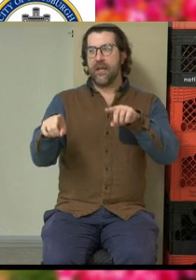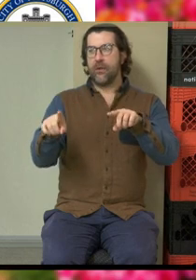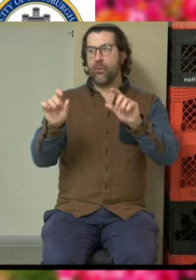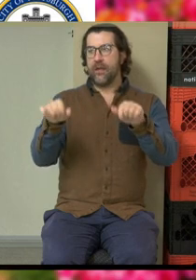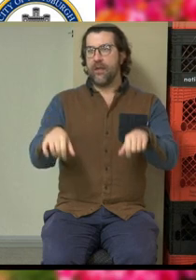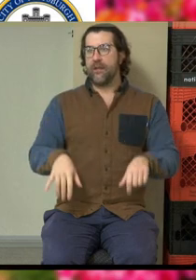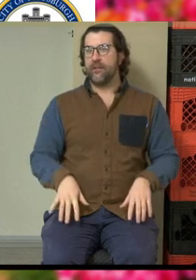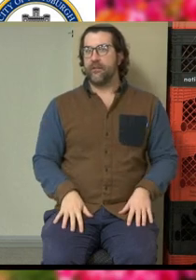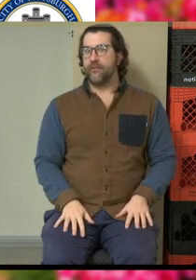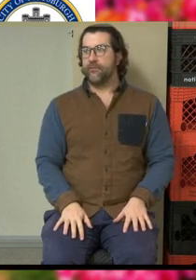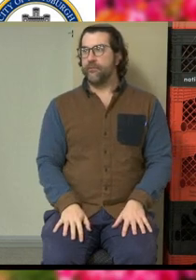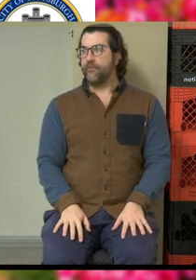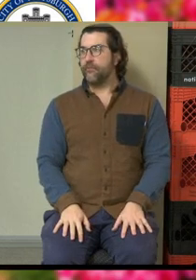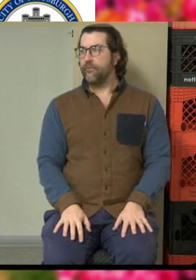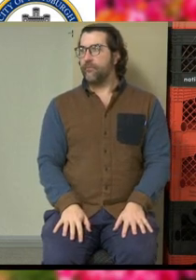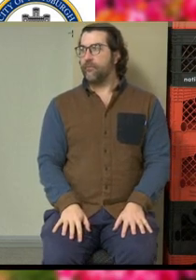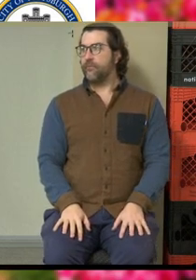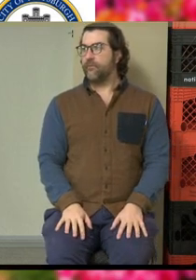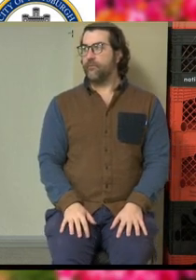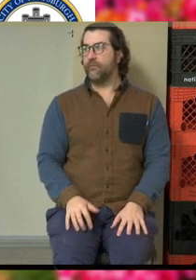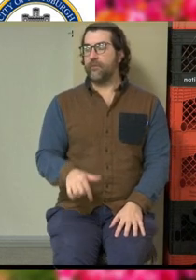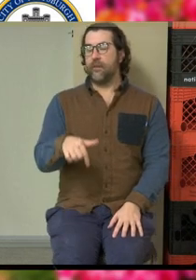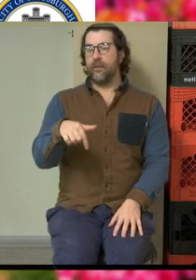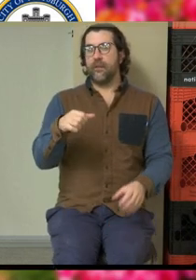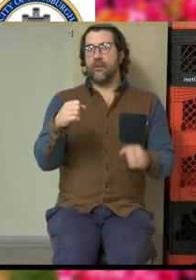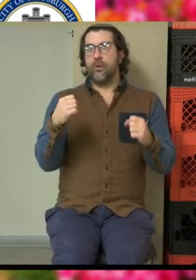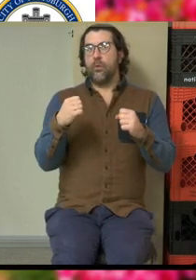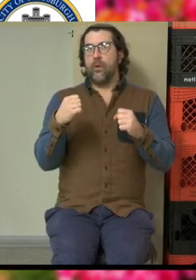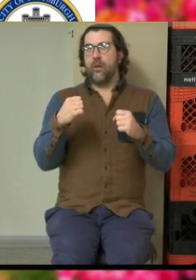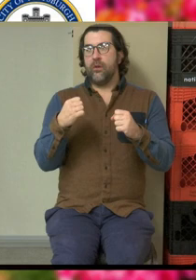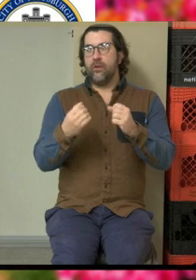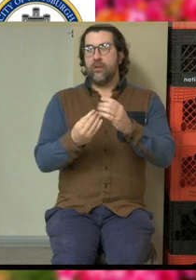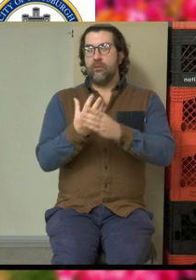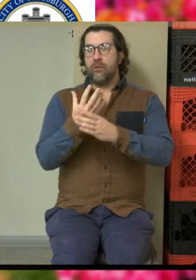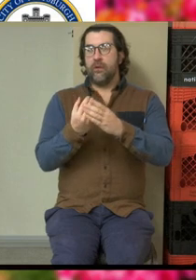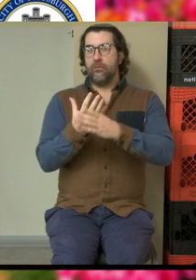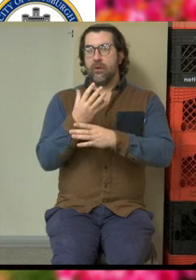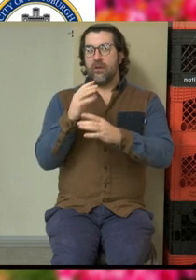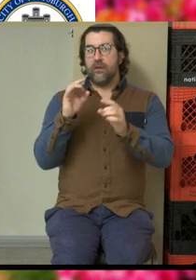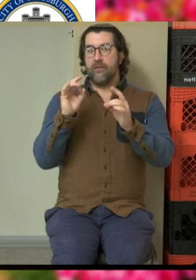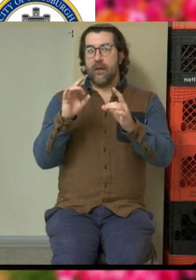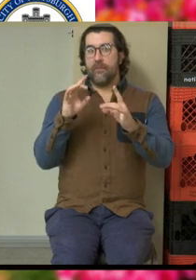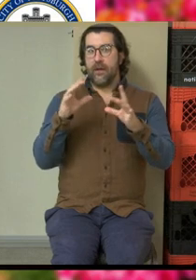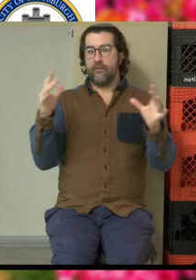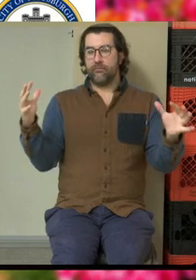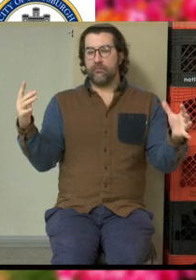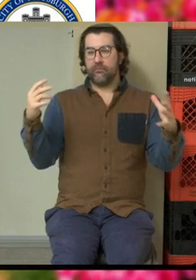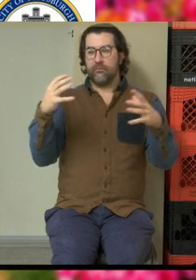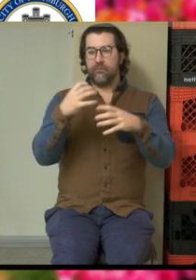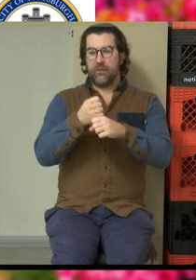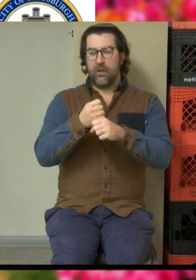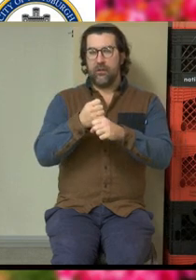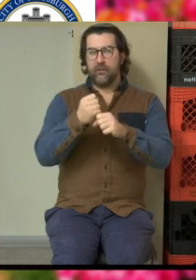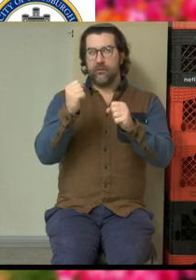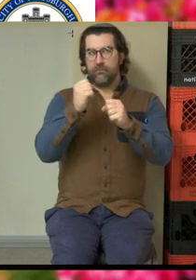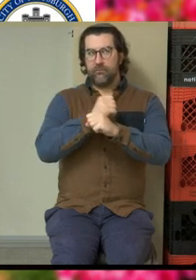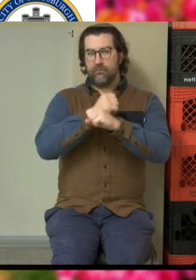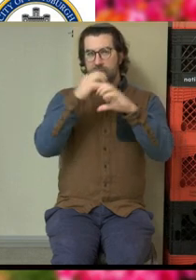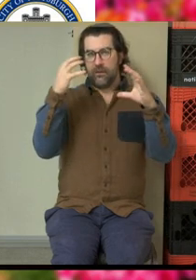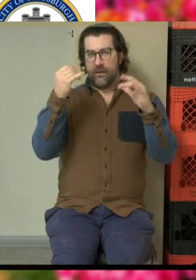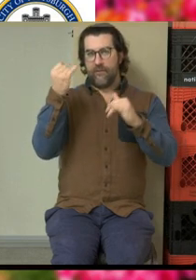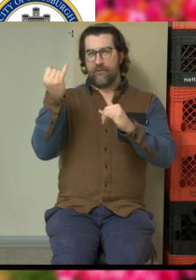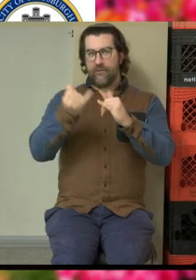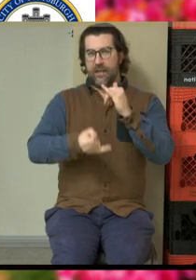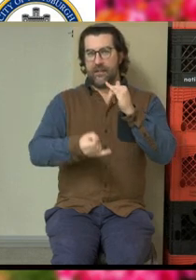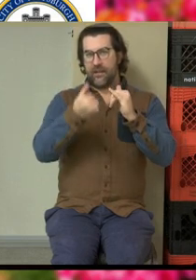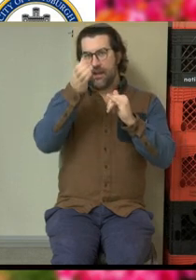So this winter and early spring, we're going to consolidate everyone's feedback into a final concept that will be posted on